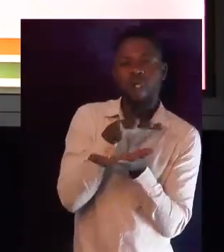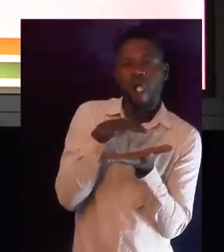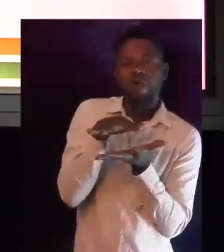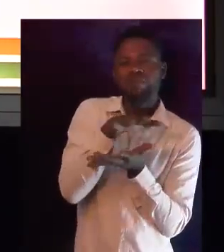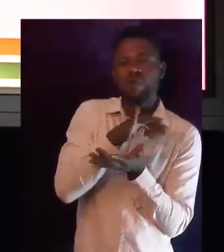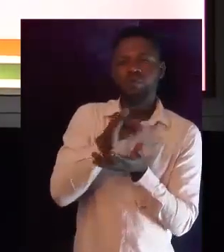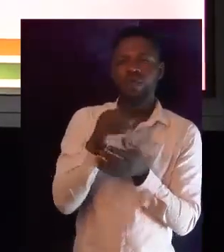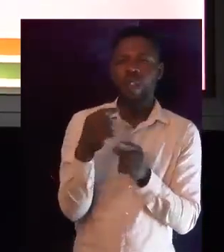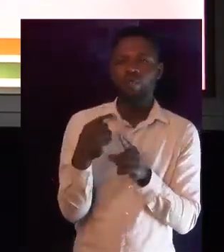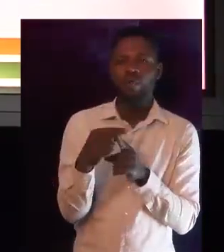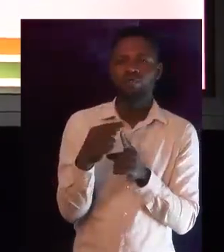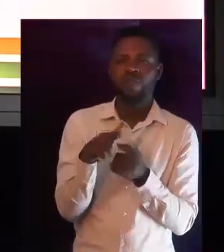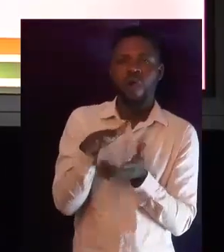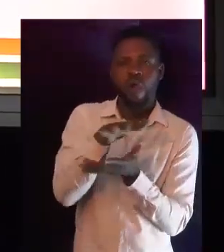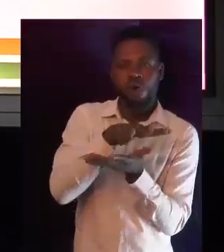confusing words.